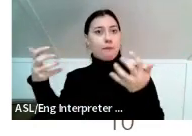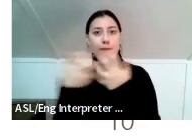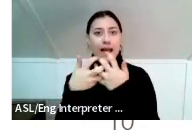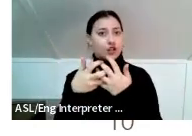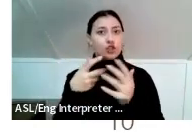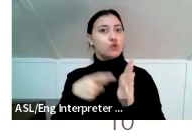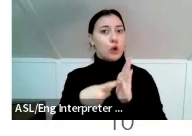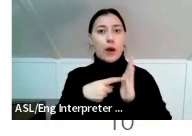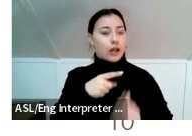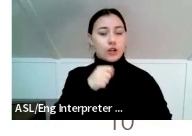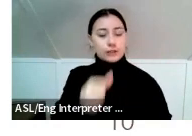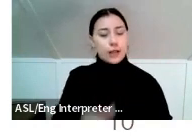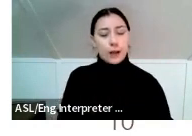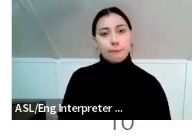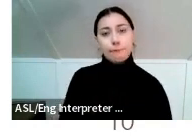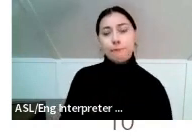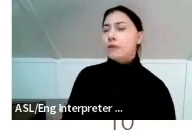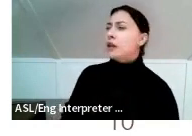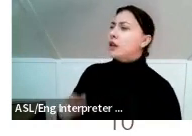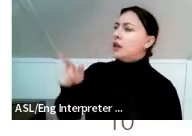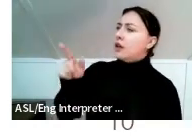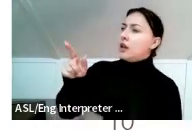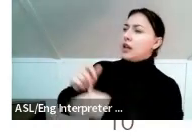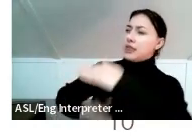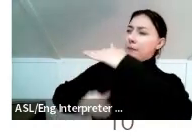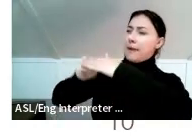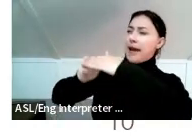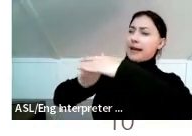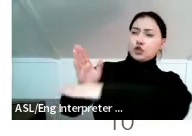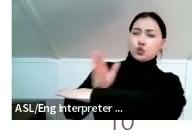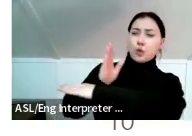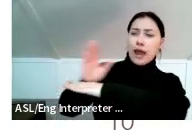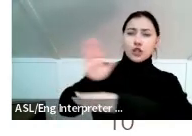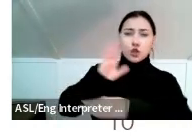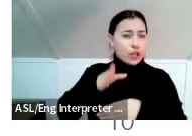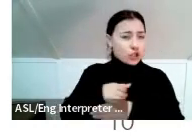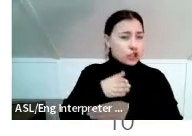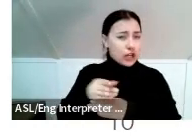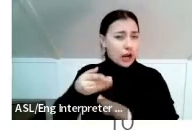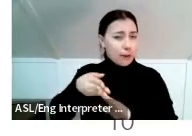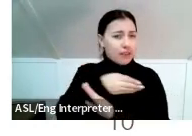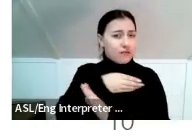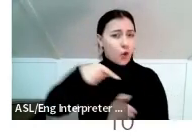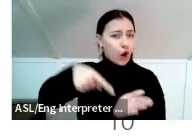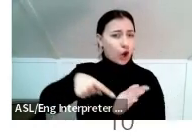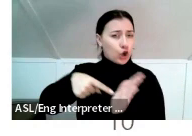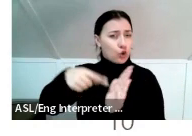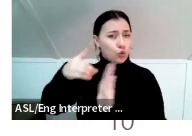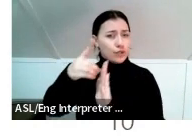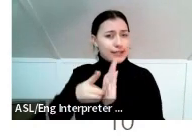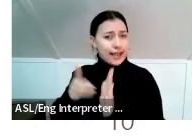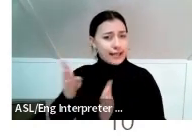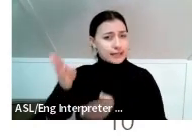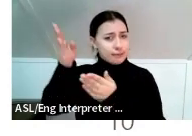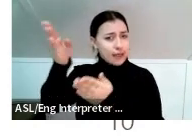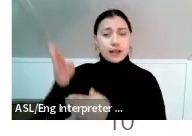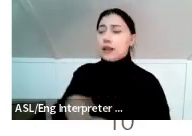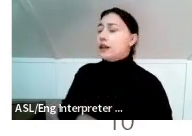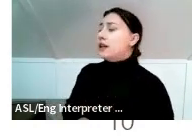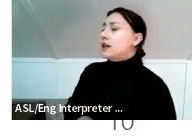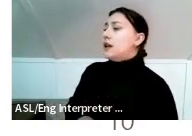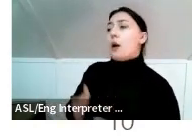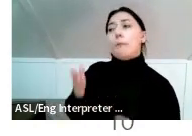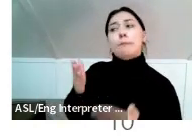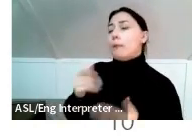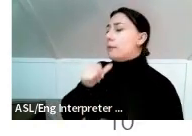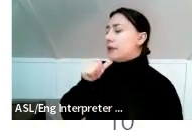Will the maximum range or maximum amount be shared before the application due date? Probably not, because we are